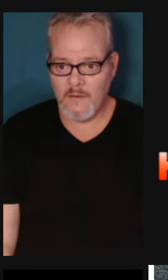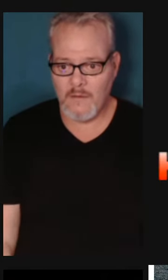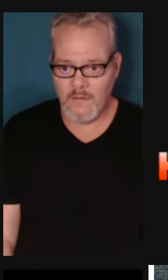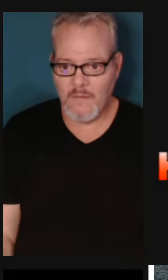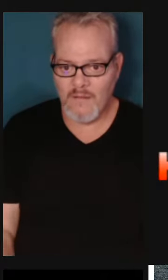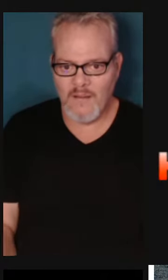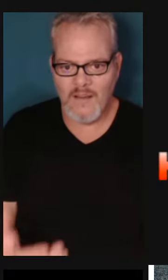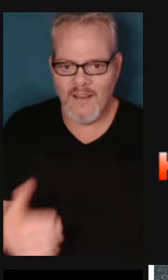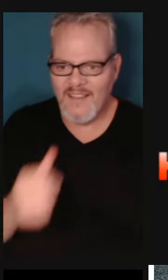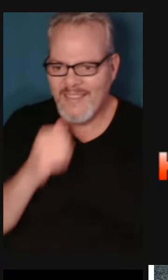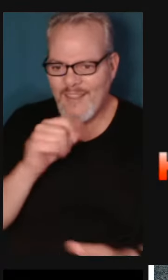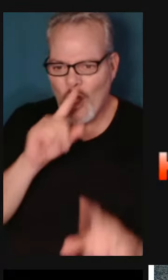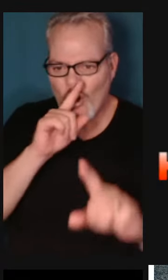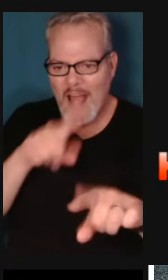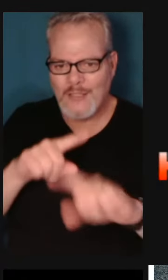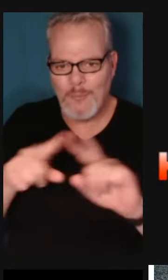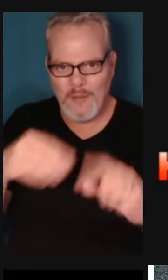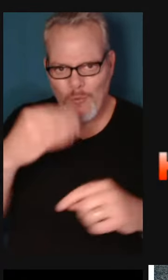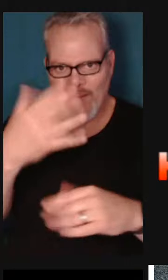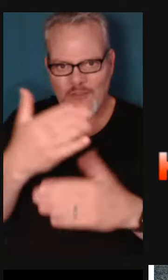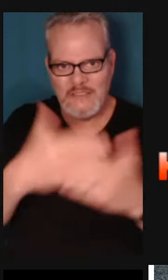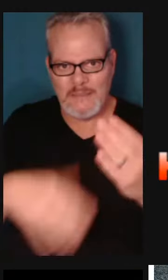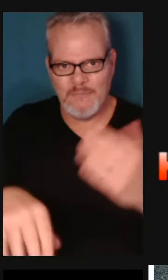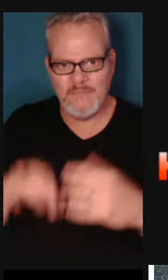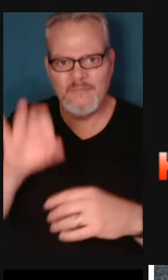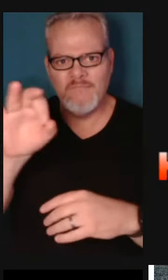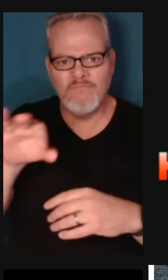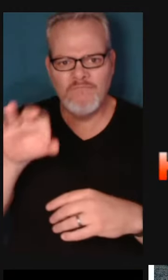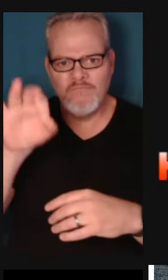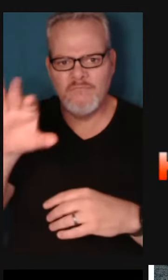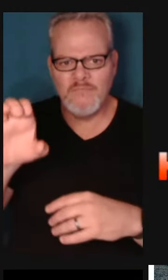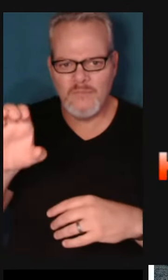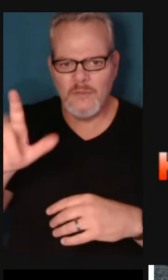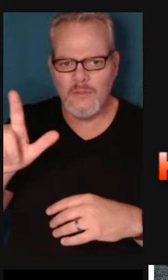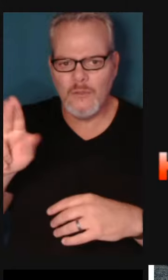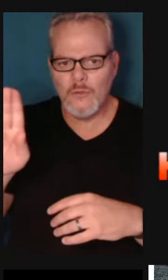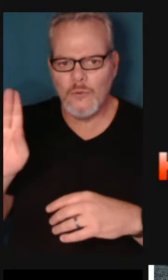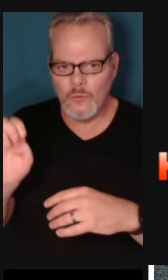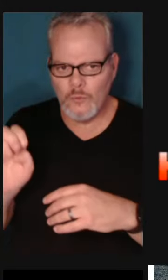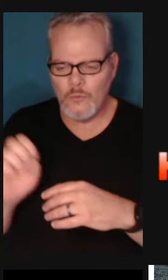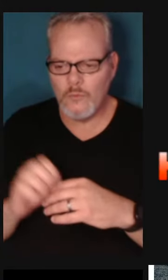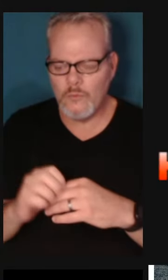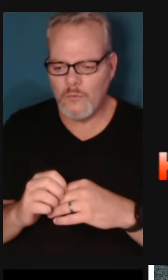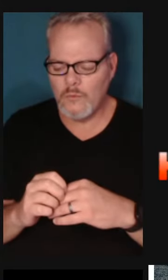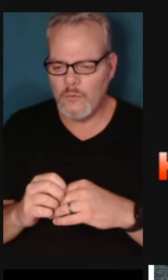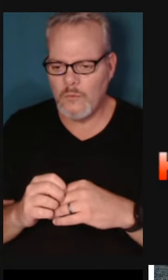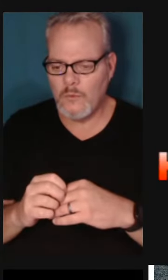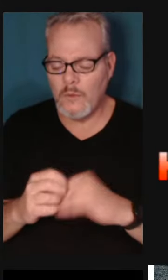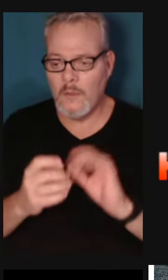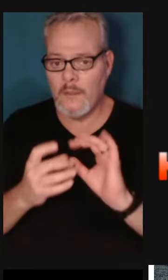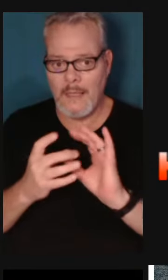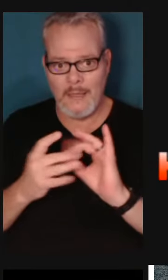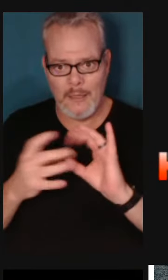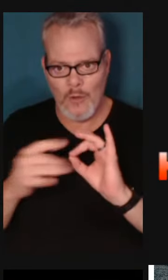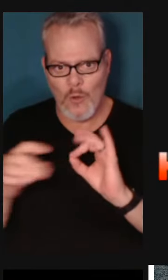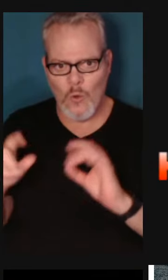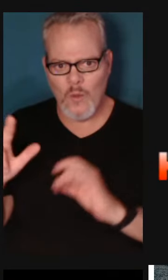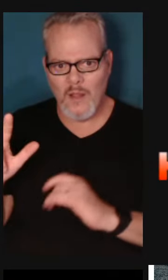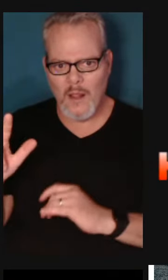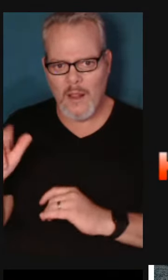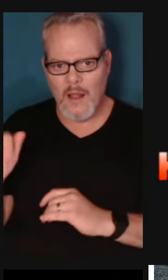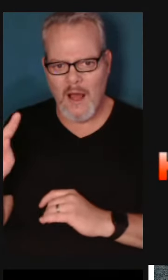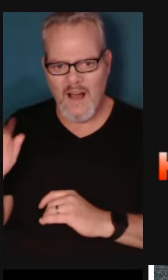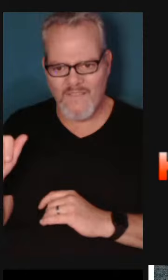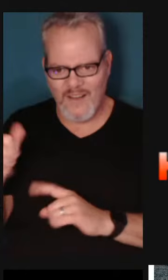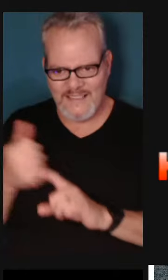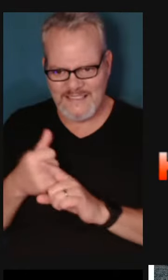they're going to give us some clues here. They note that lava flows at the base of Hale Maumau have